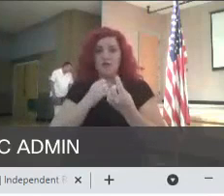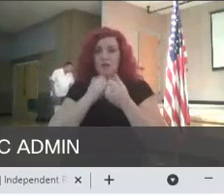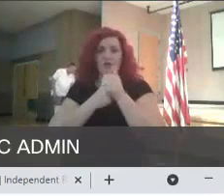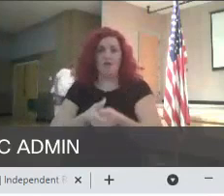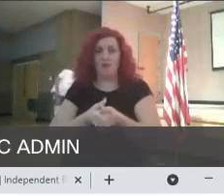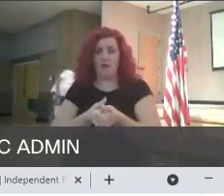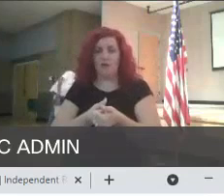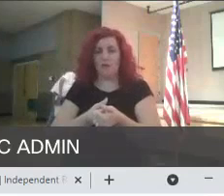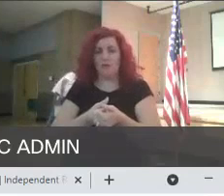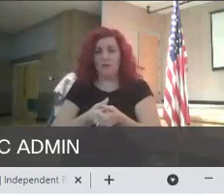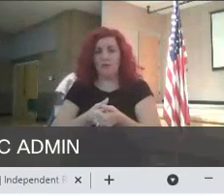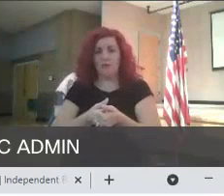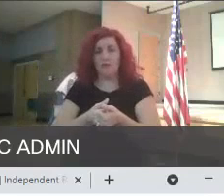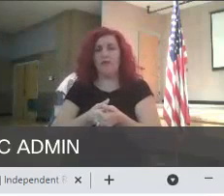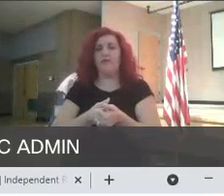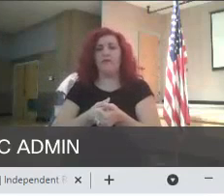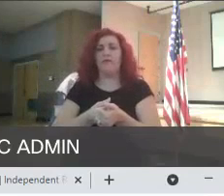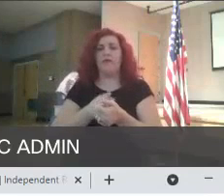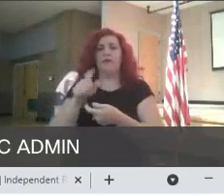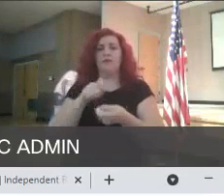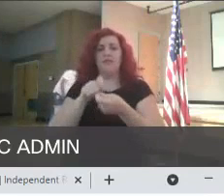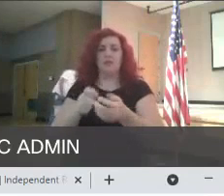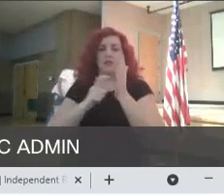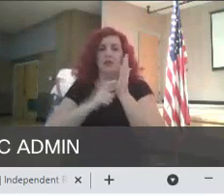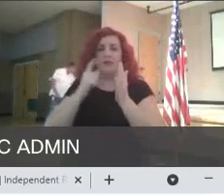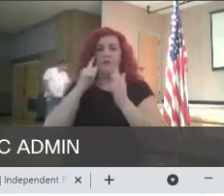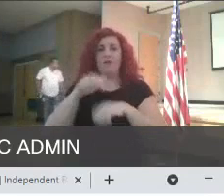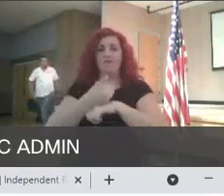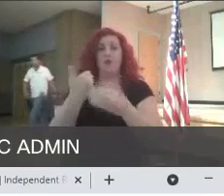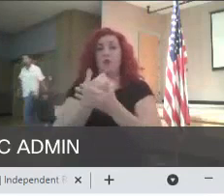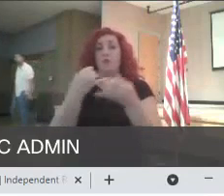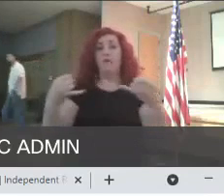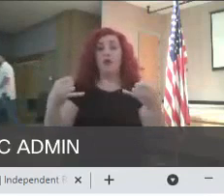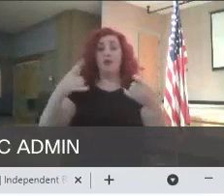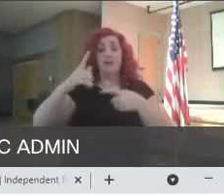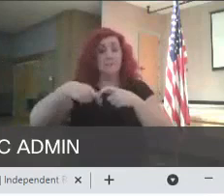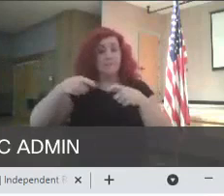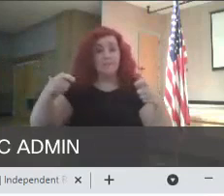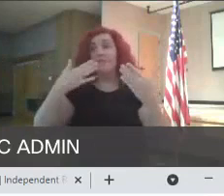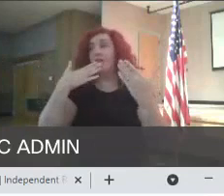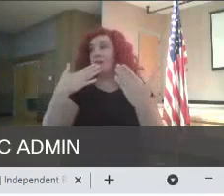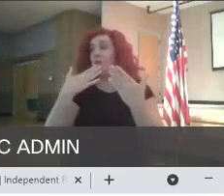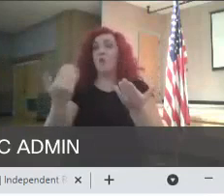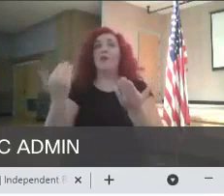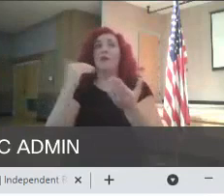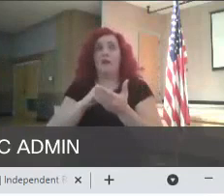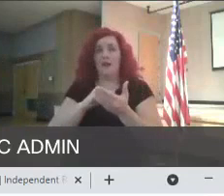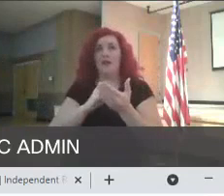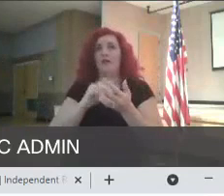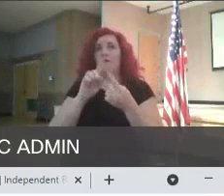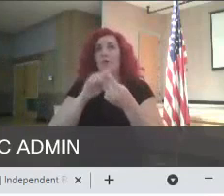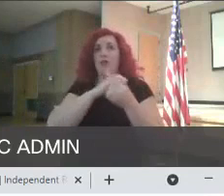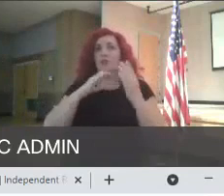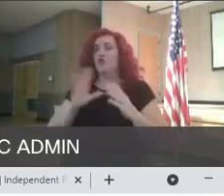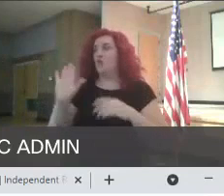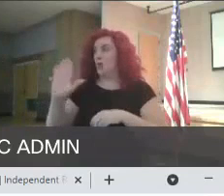certain redistricting criteria. In closing, thank you to the commissioners for the